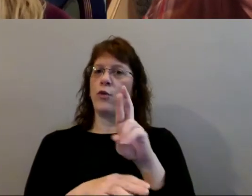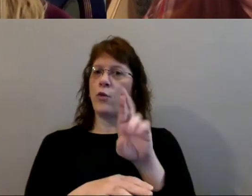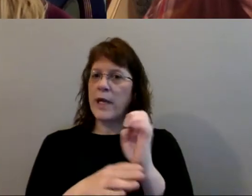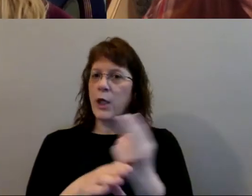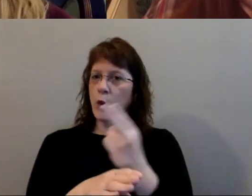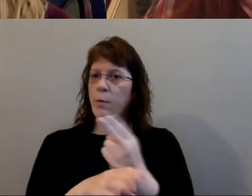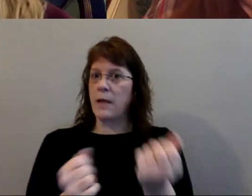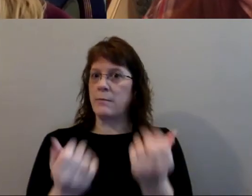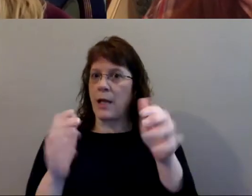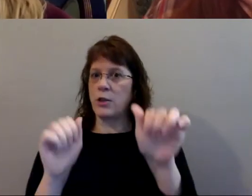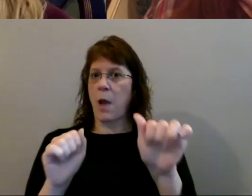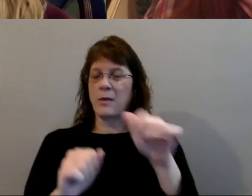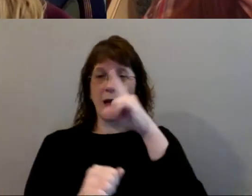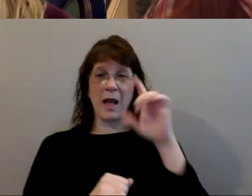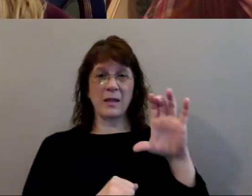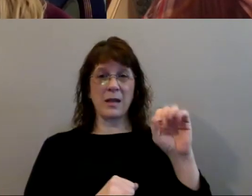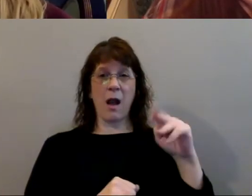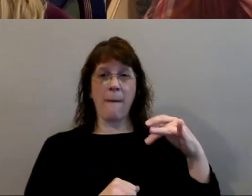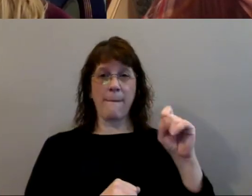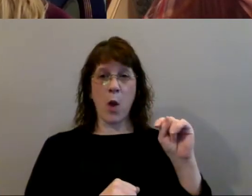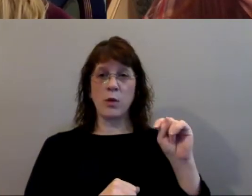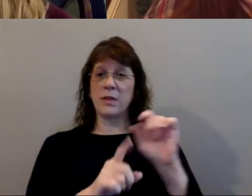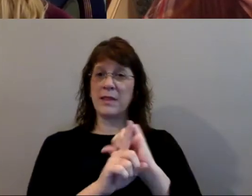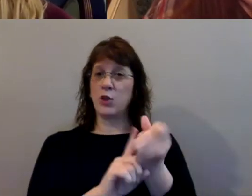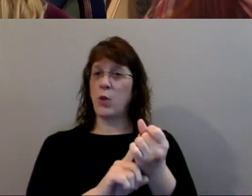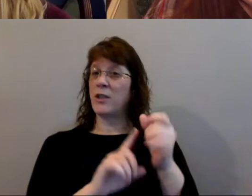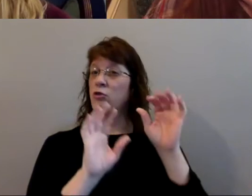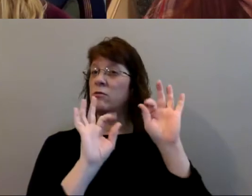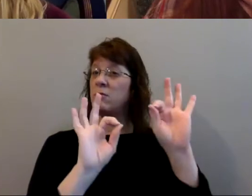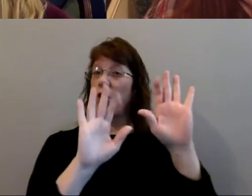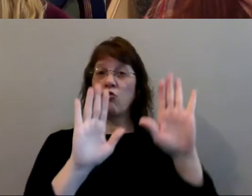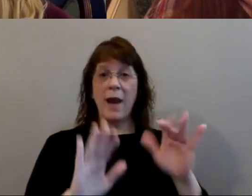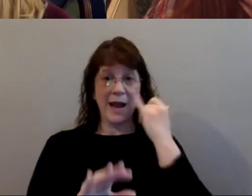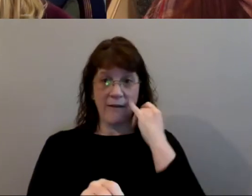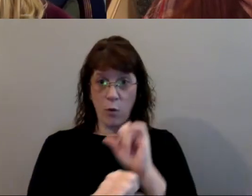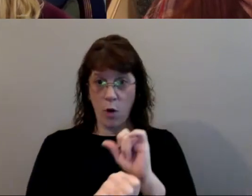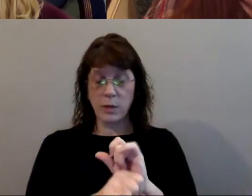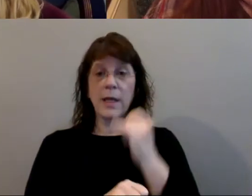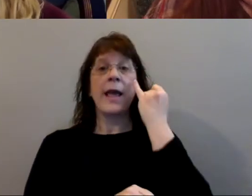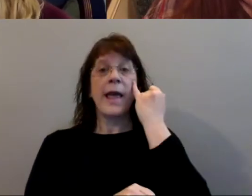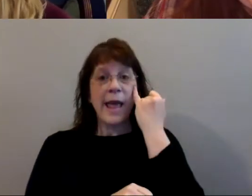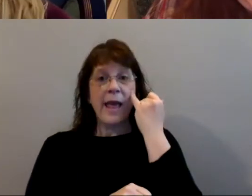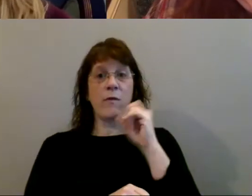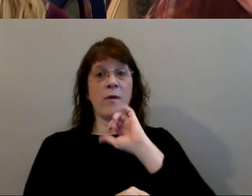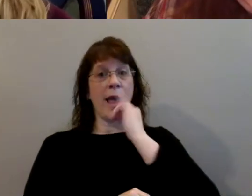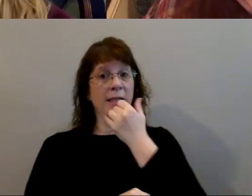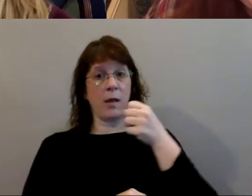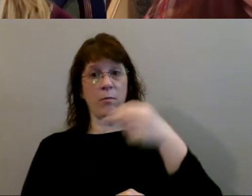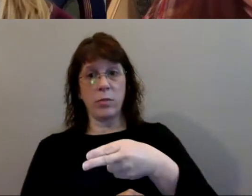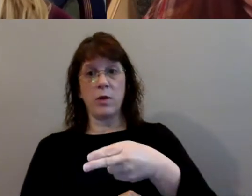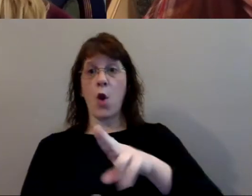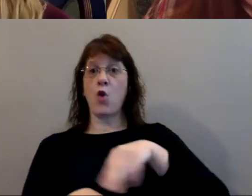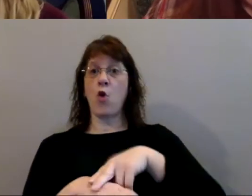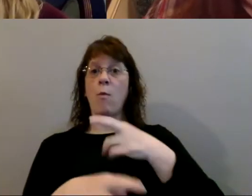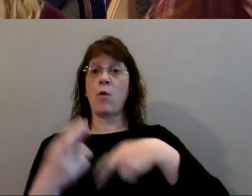the composting situation is great when it works, but if you accidentally put your compostable cup in just the normal recycling, not